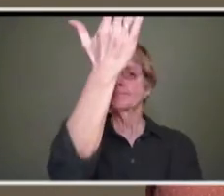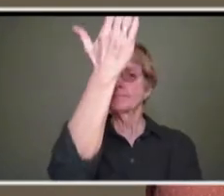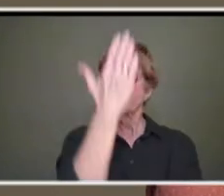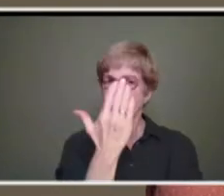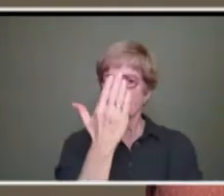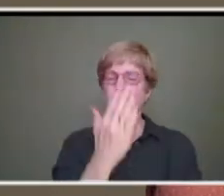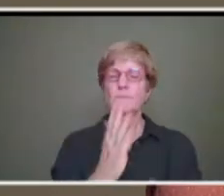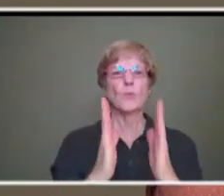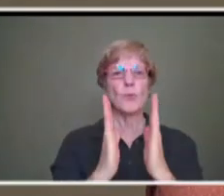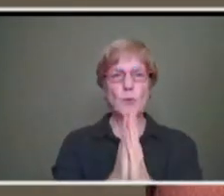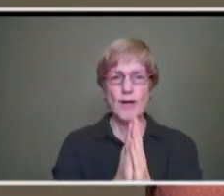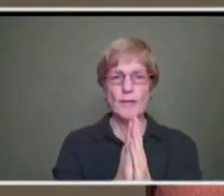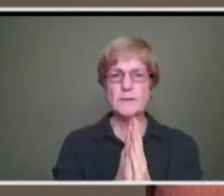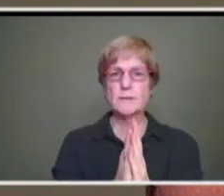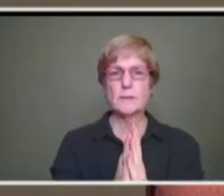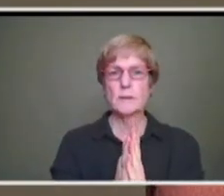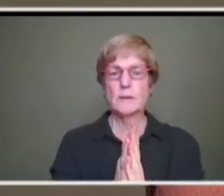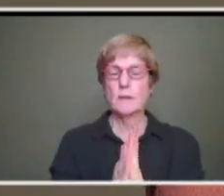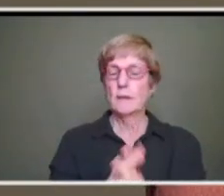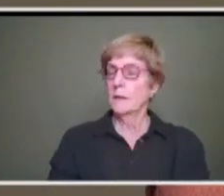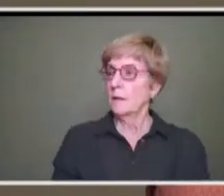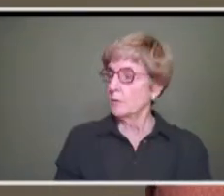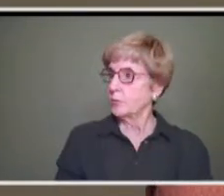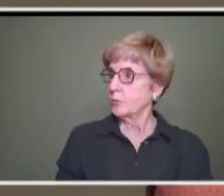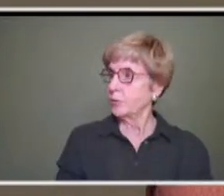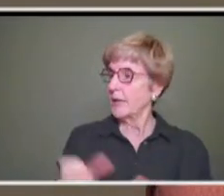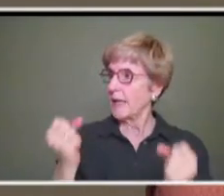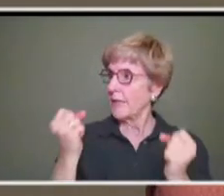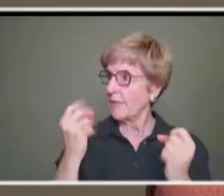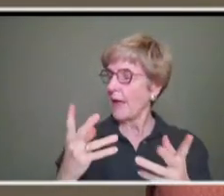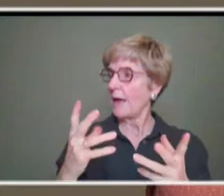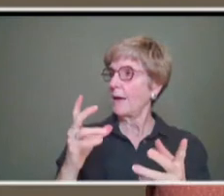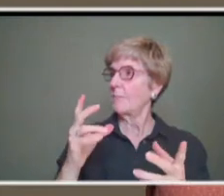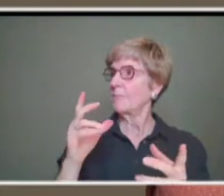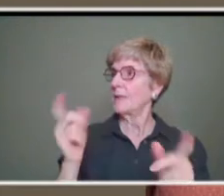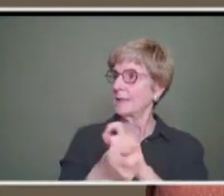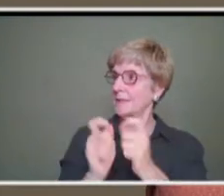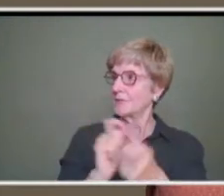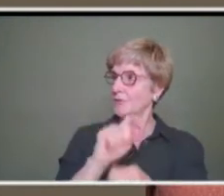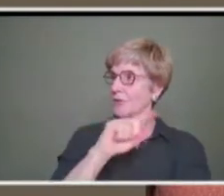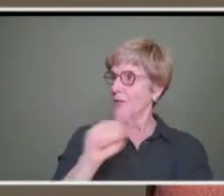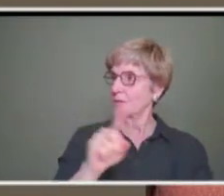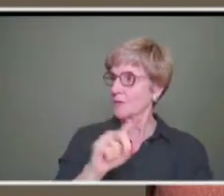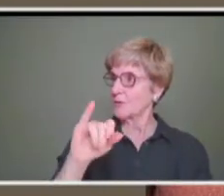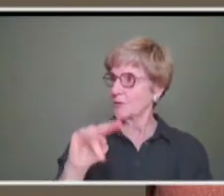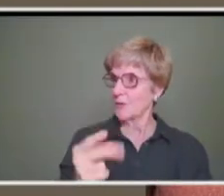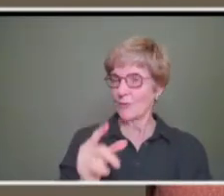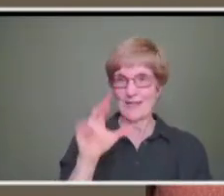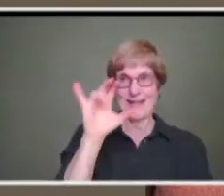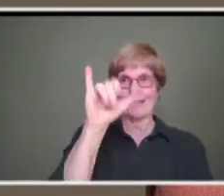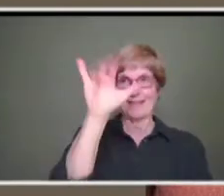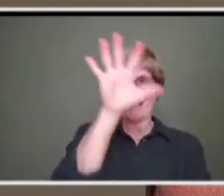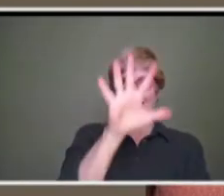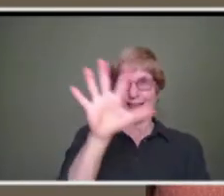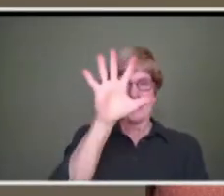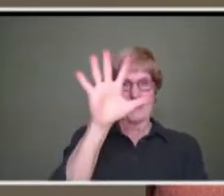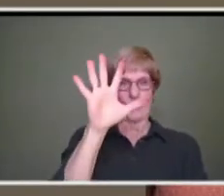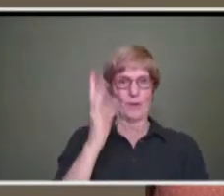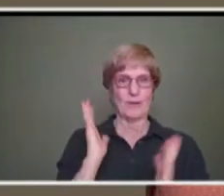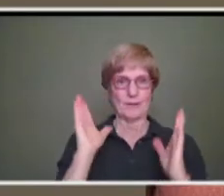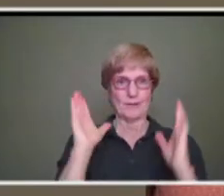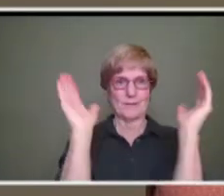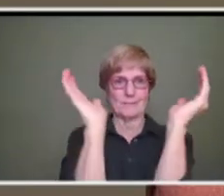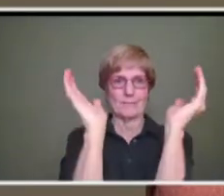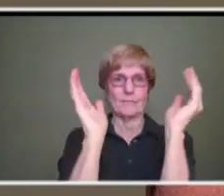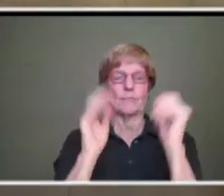is I already know we had that many rezonings approved just in that area Alone um there's one tab